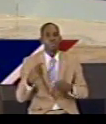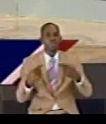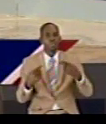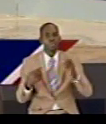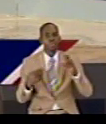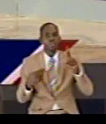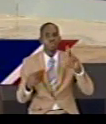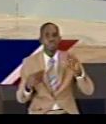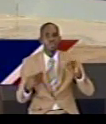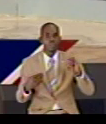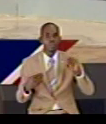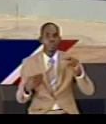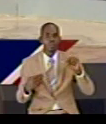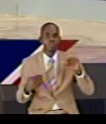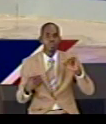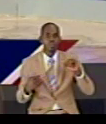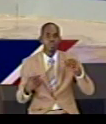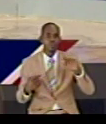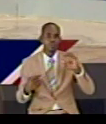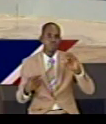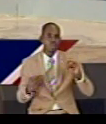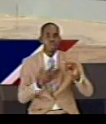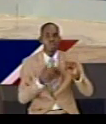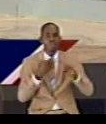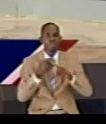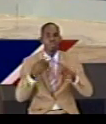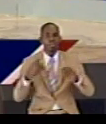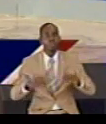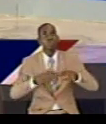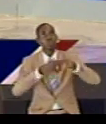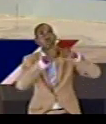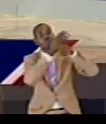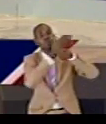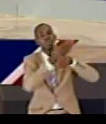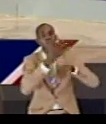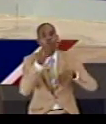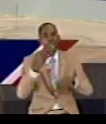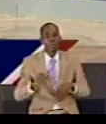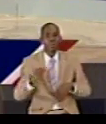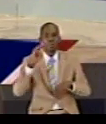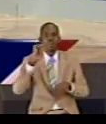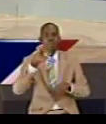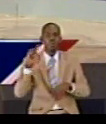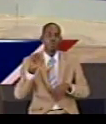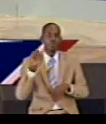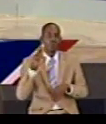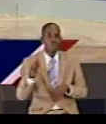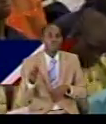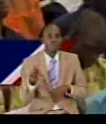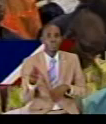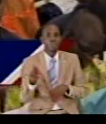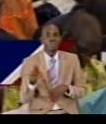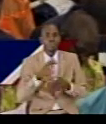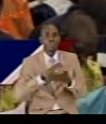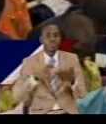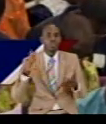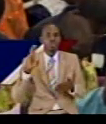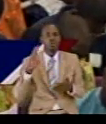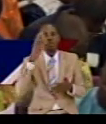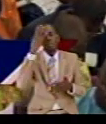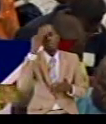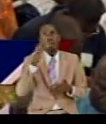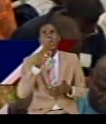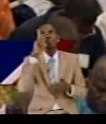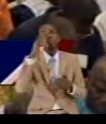hill of Mizar. Verse 11, why hast thou cast down, O